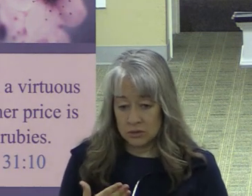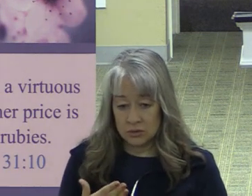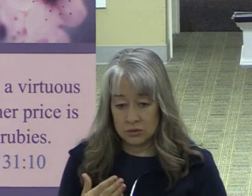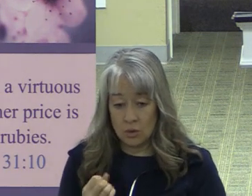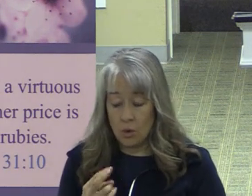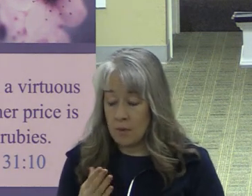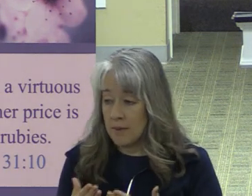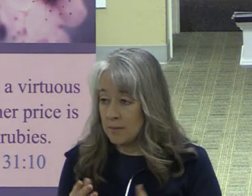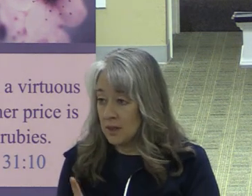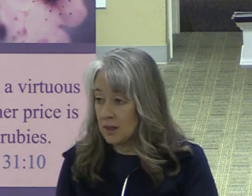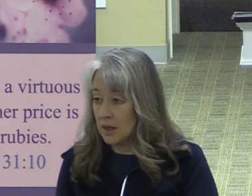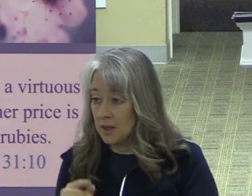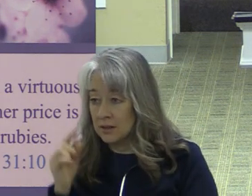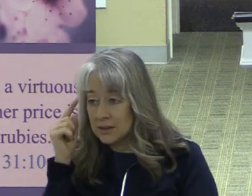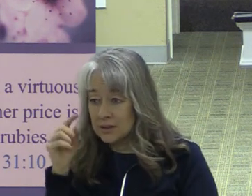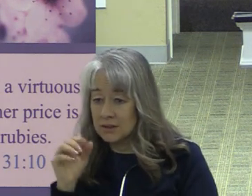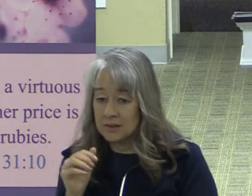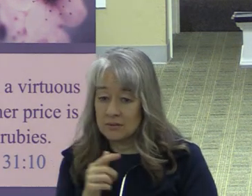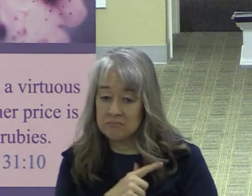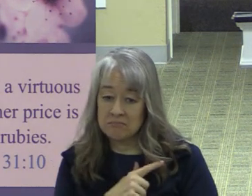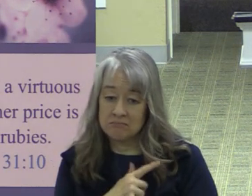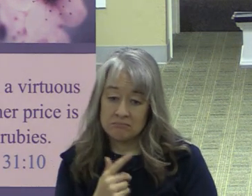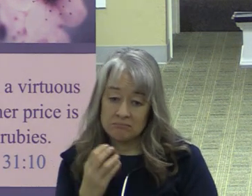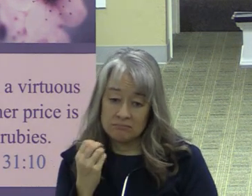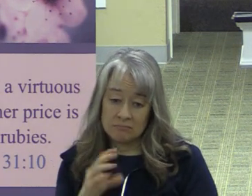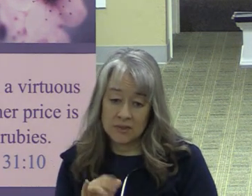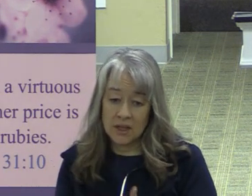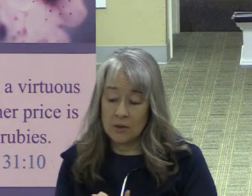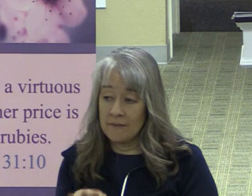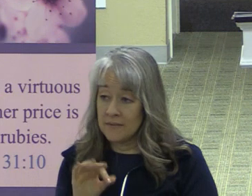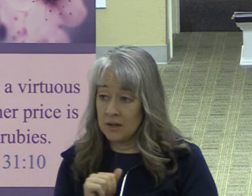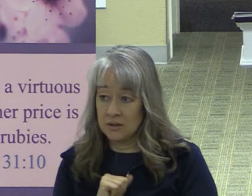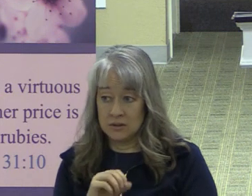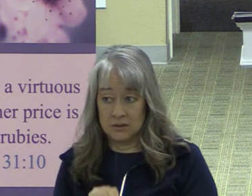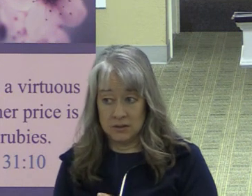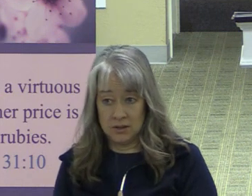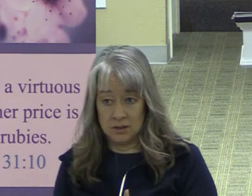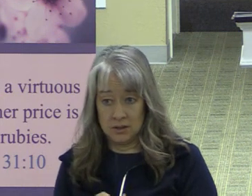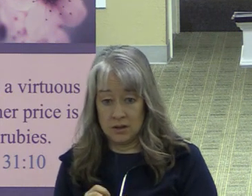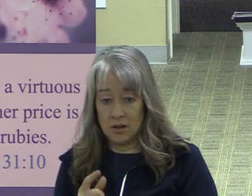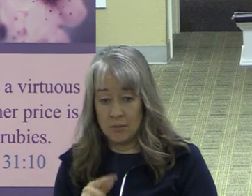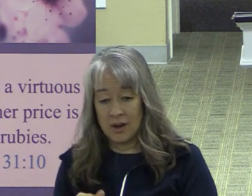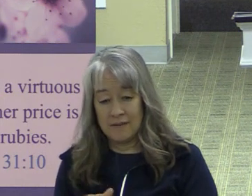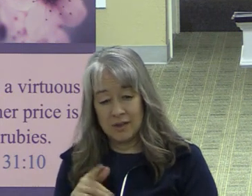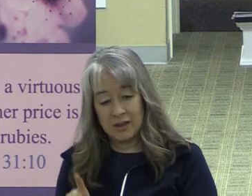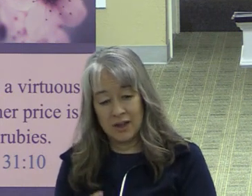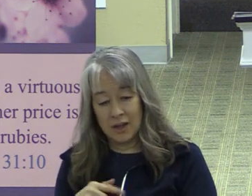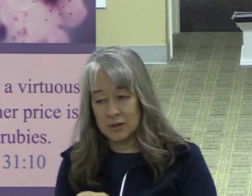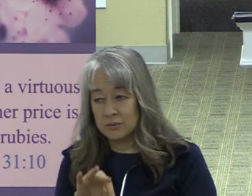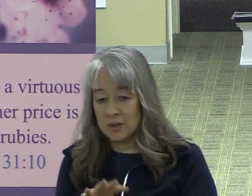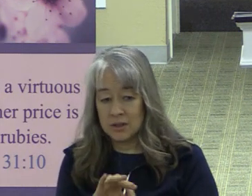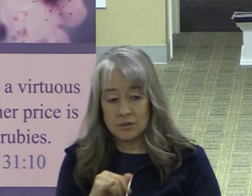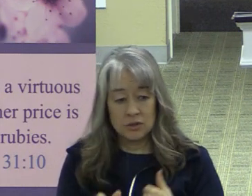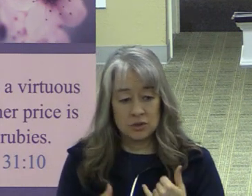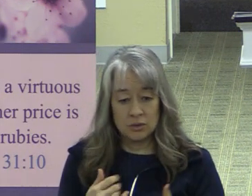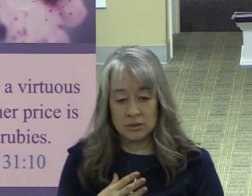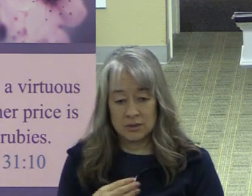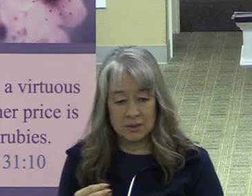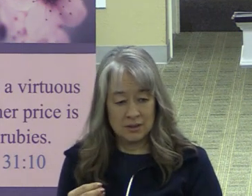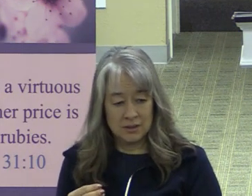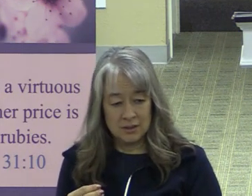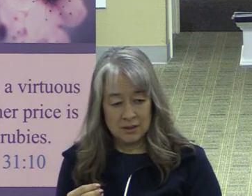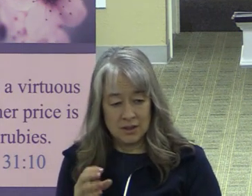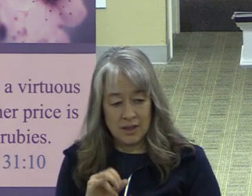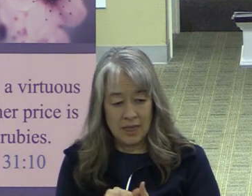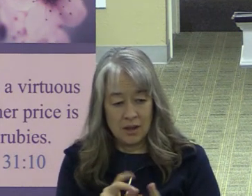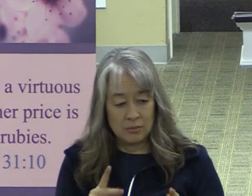or maybe it's like the sense of apathy that we, you know, can find ourselves in. But I felt like I was picking up those jewels and like